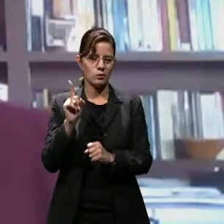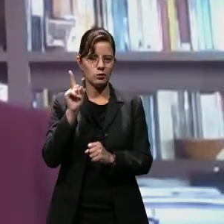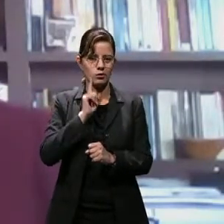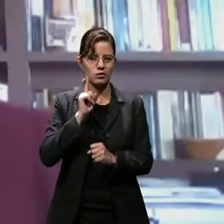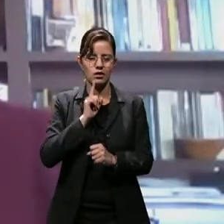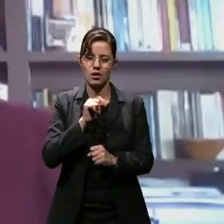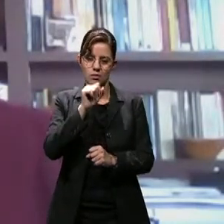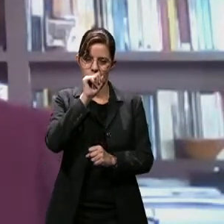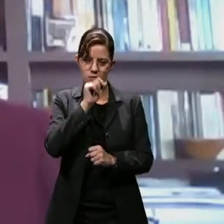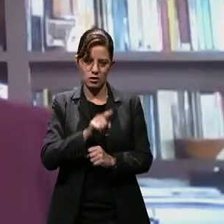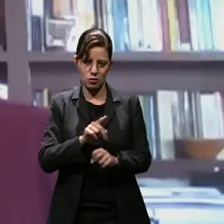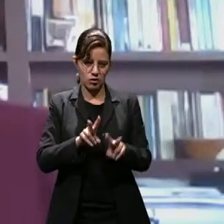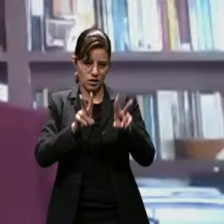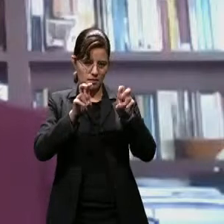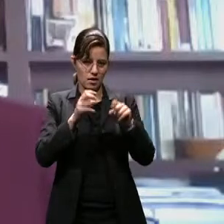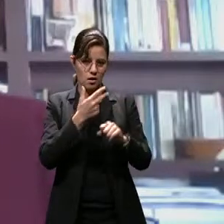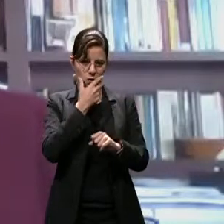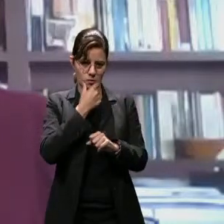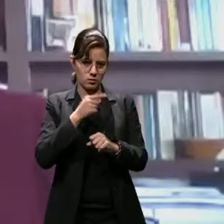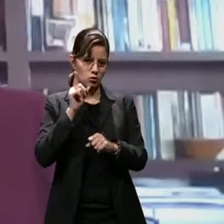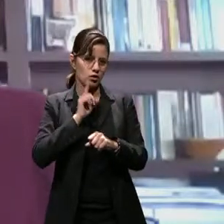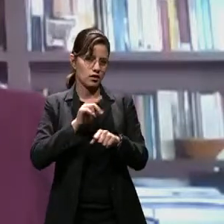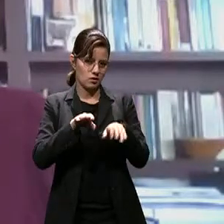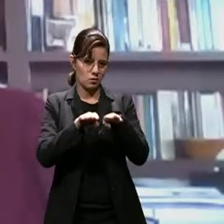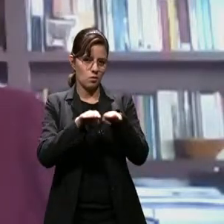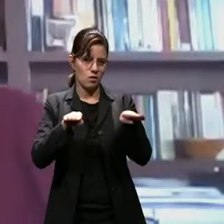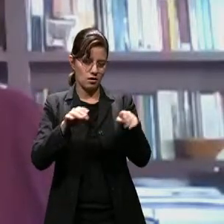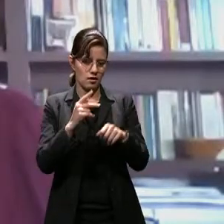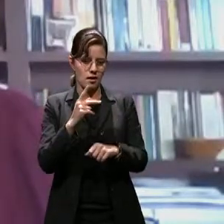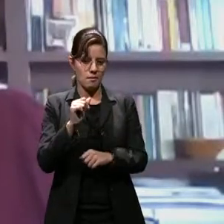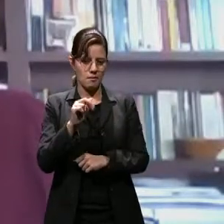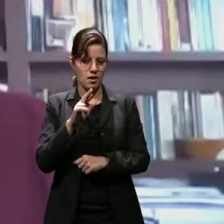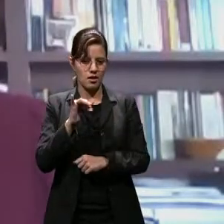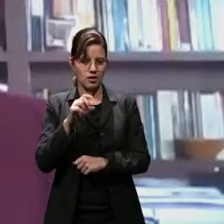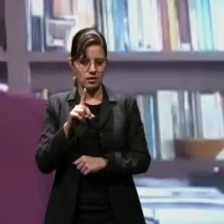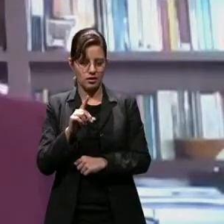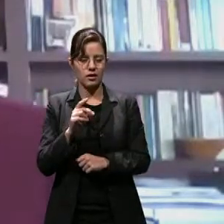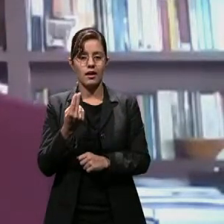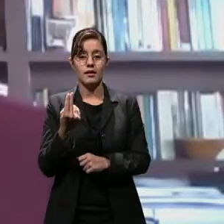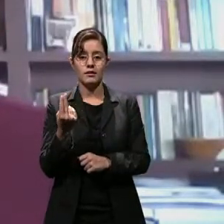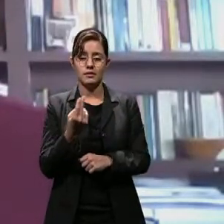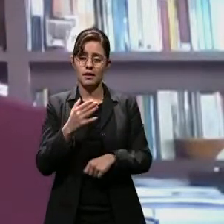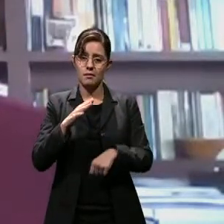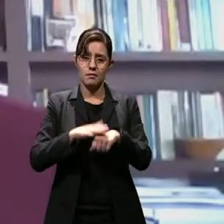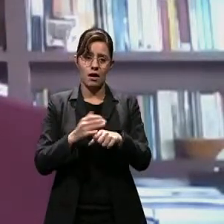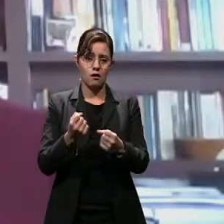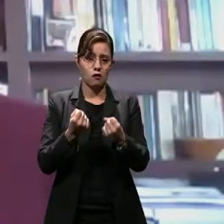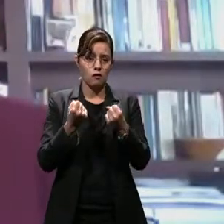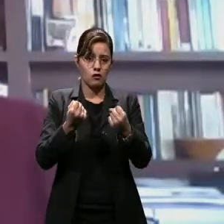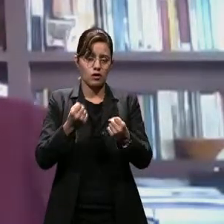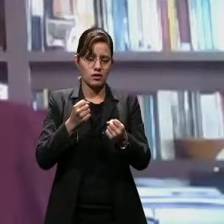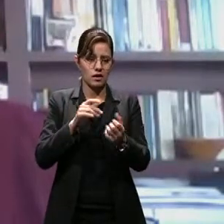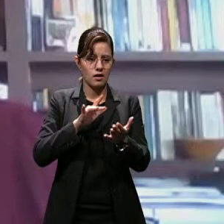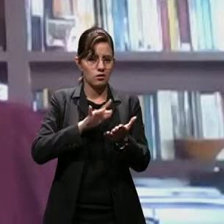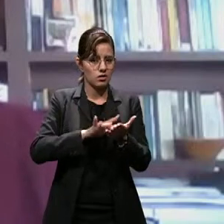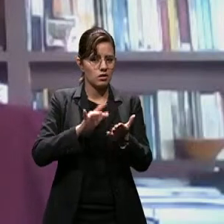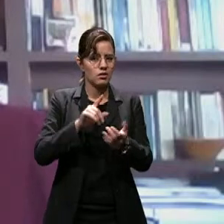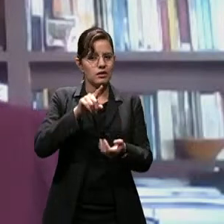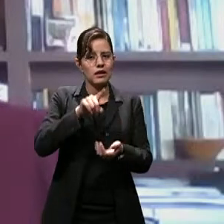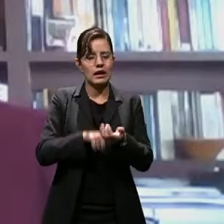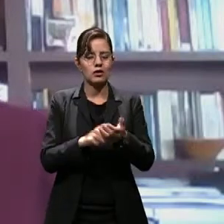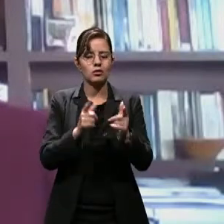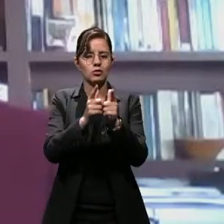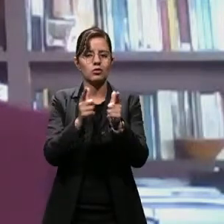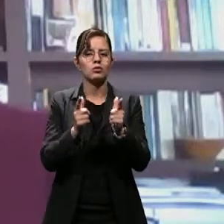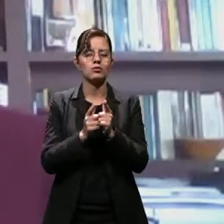like with the substantive parity guarantee, we should strengthen the legislation in this regard,